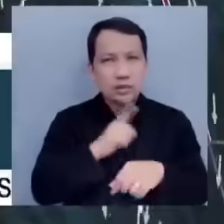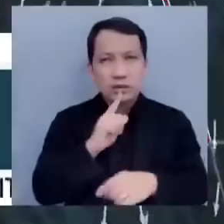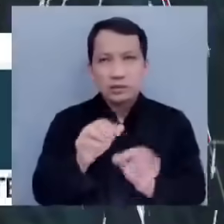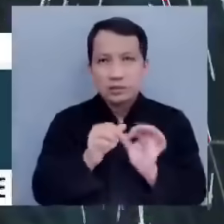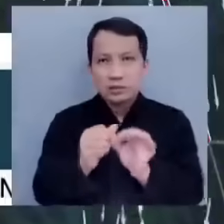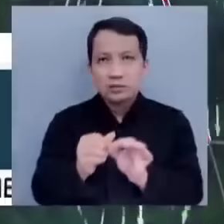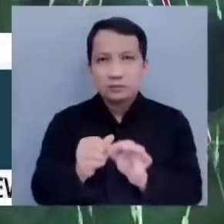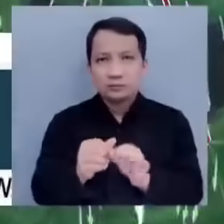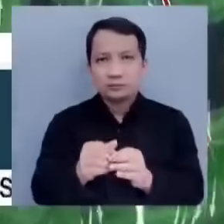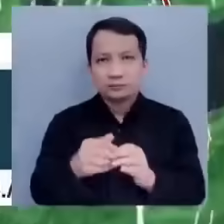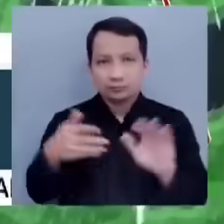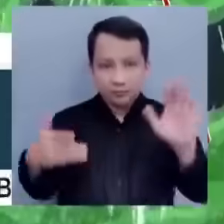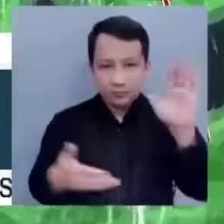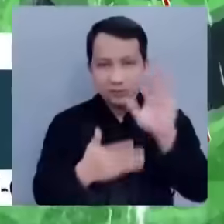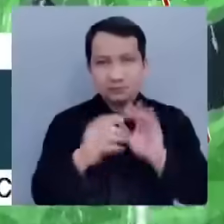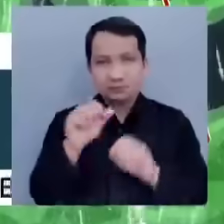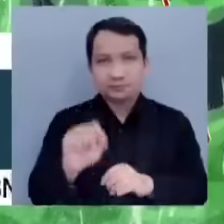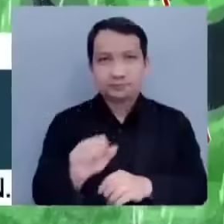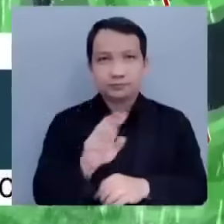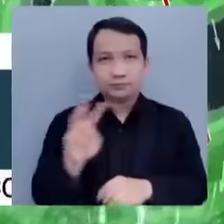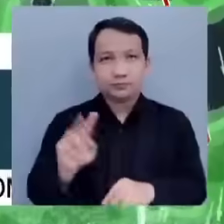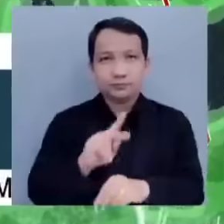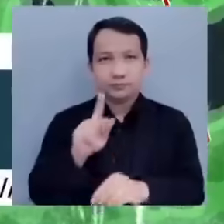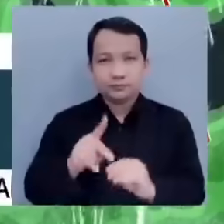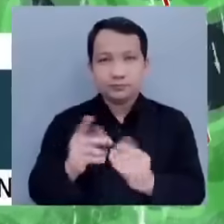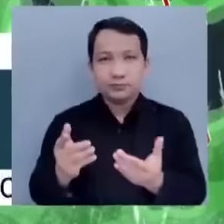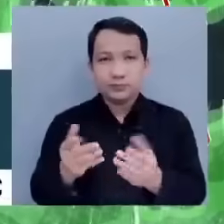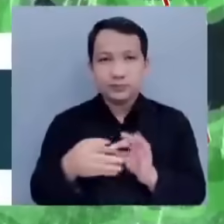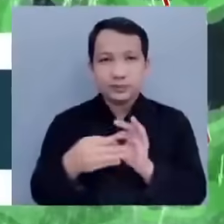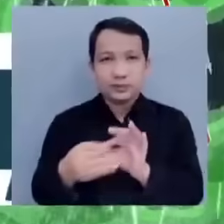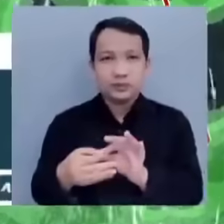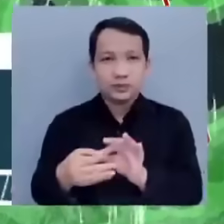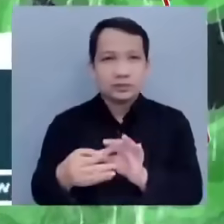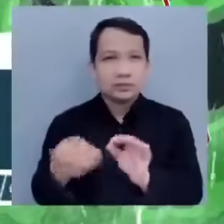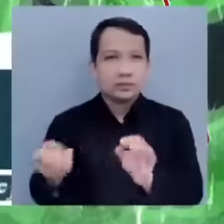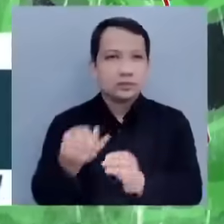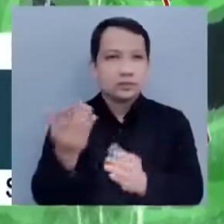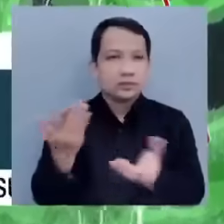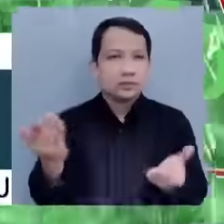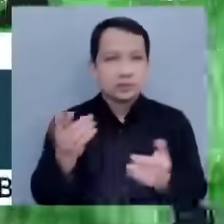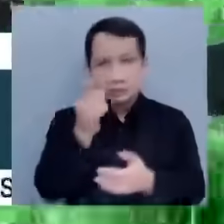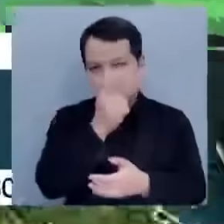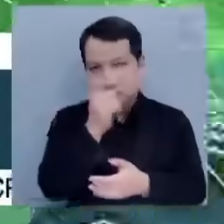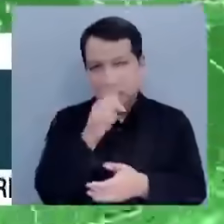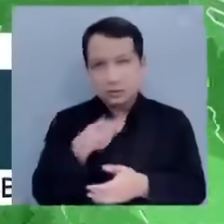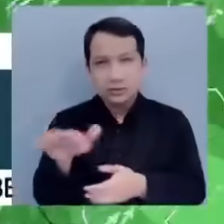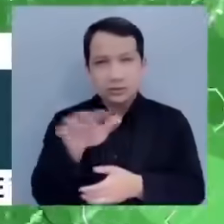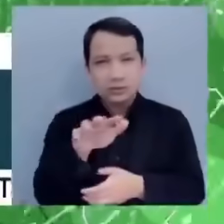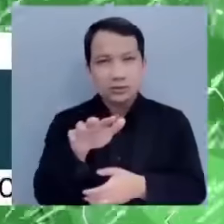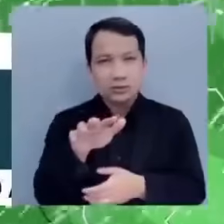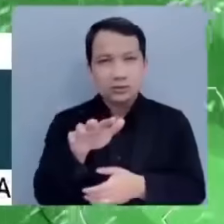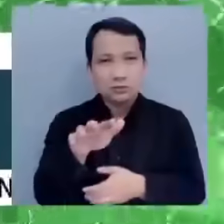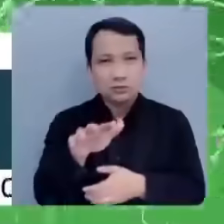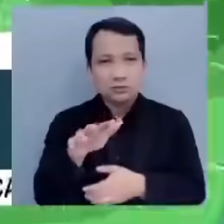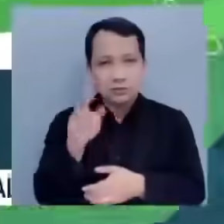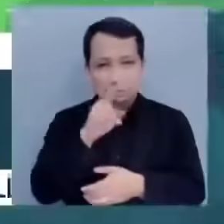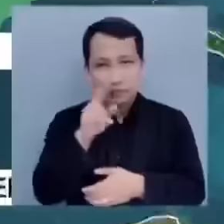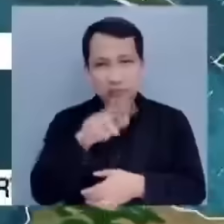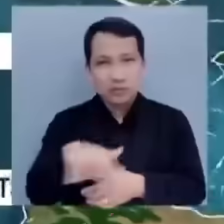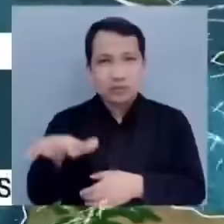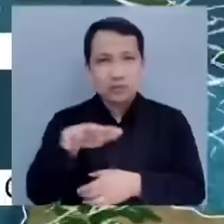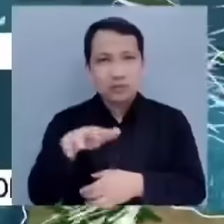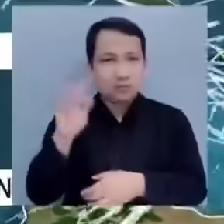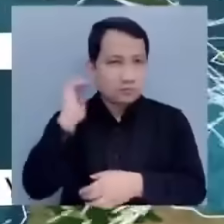rains due to southwest monsoon can still be experienced over the rest of Luzon, over Visayas, and some parts of